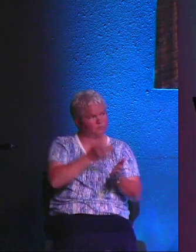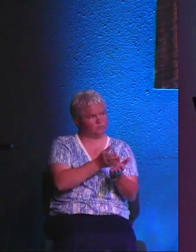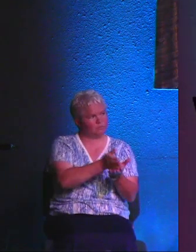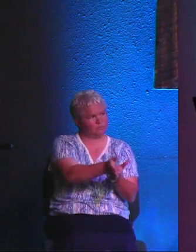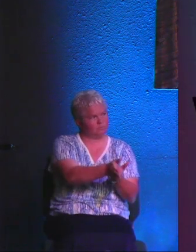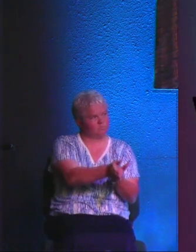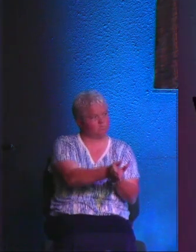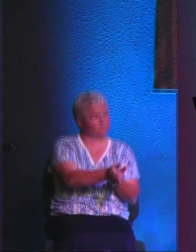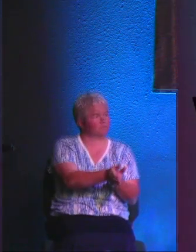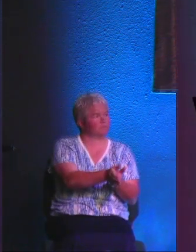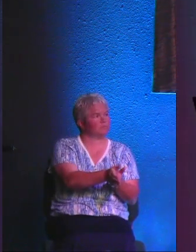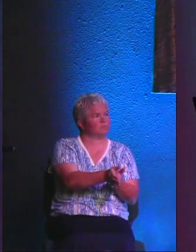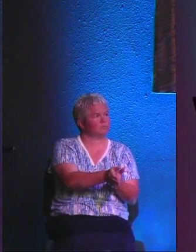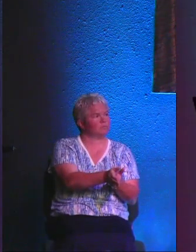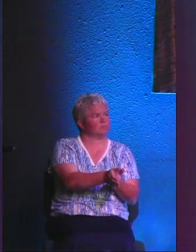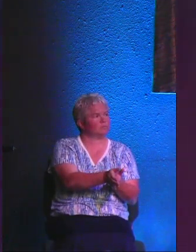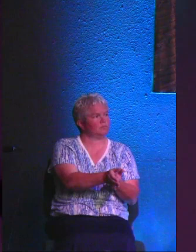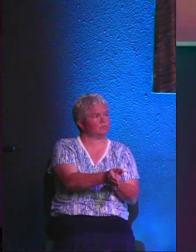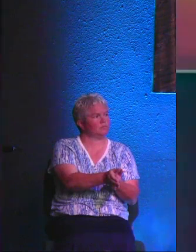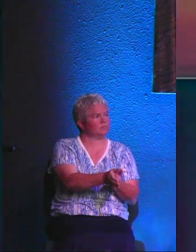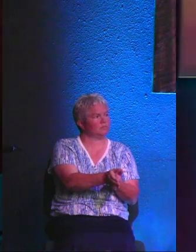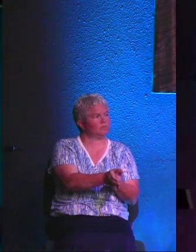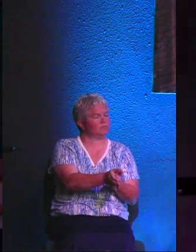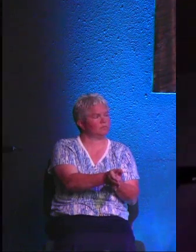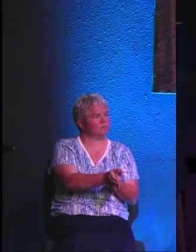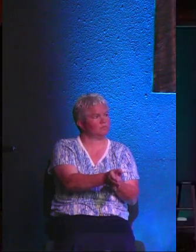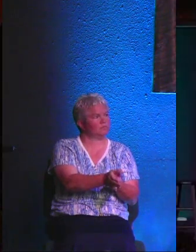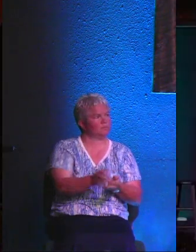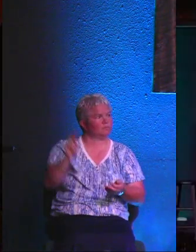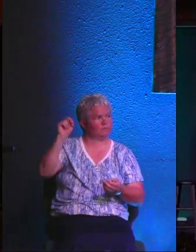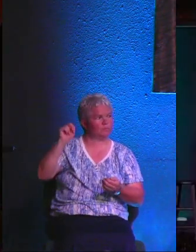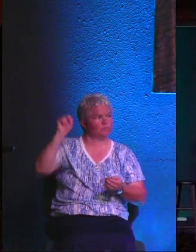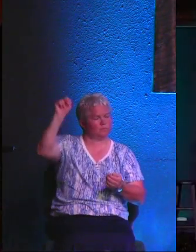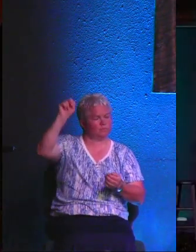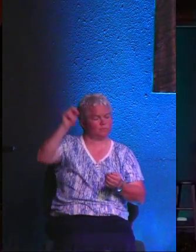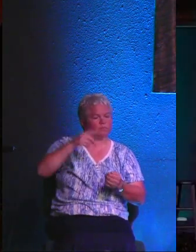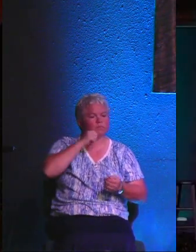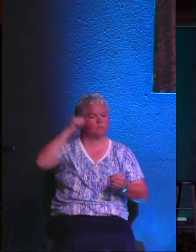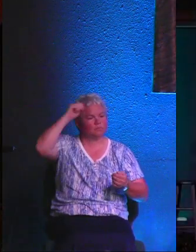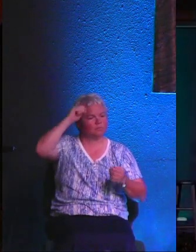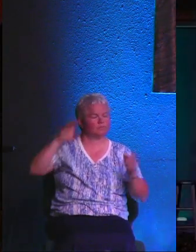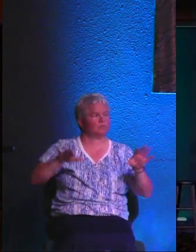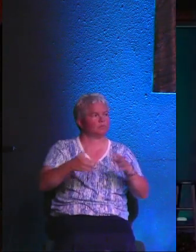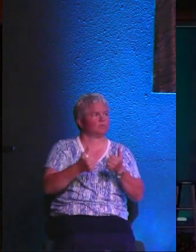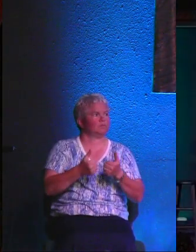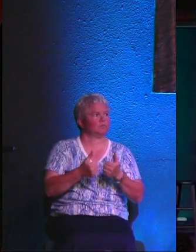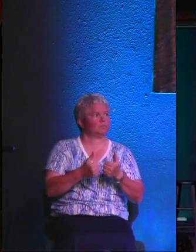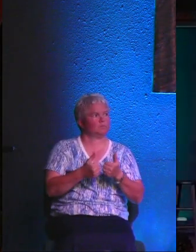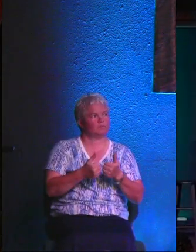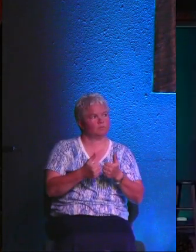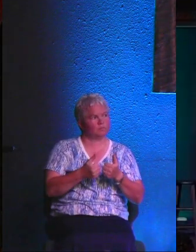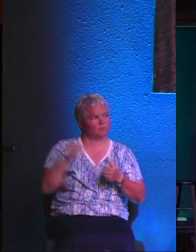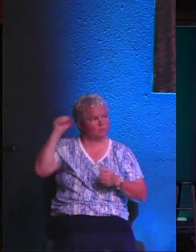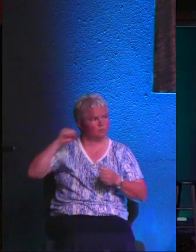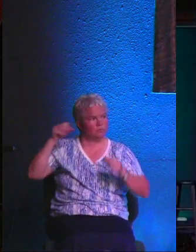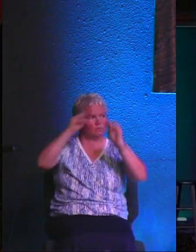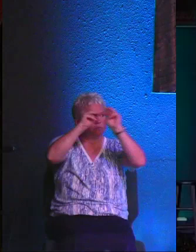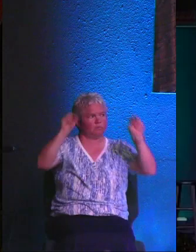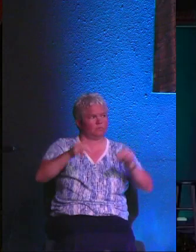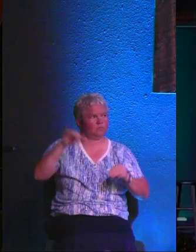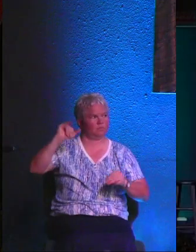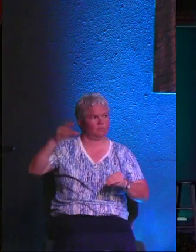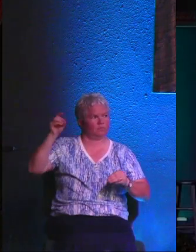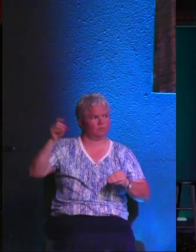honestly, they are proof. So Pacific Northwest Adult and Teen Challenge is comprised of, as you saw in the video,